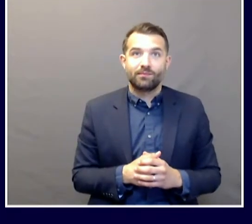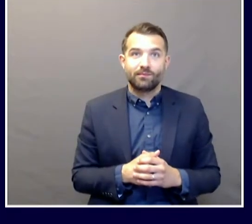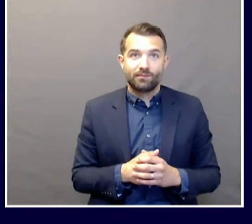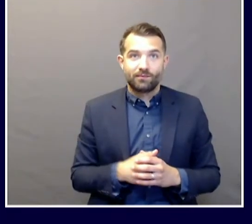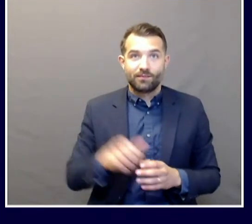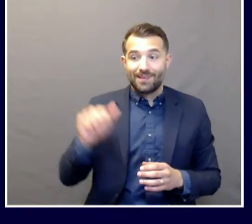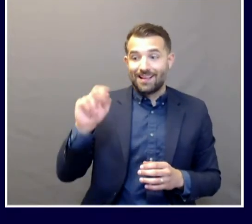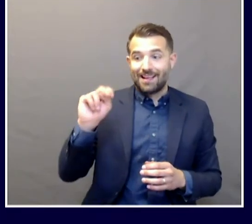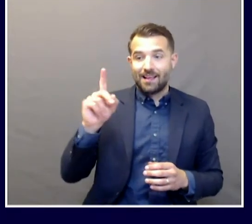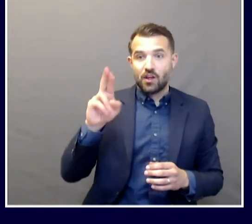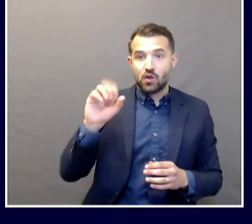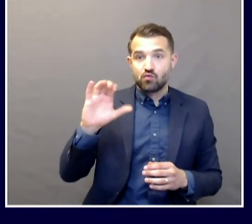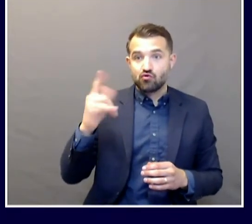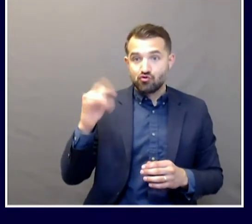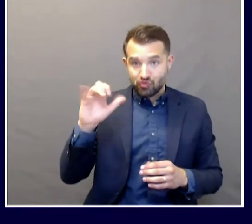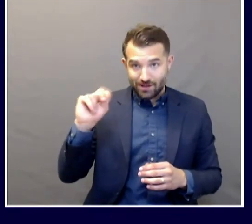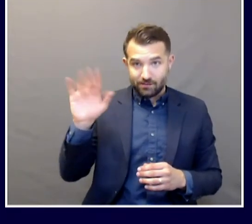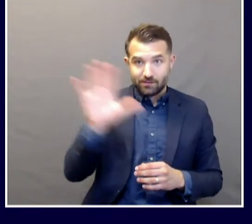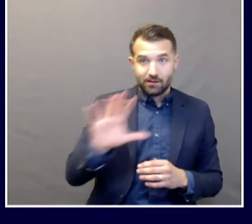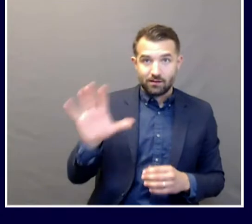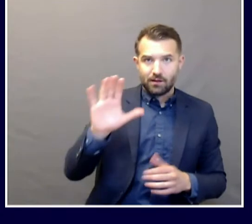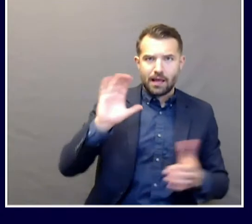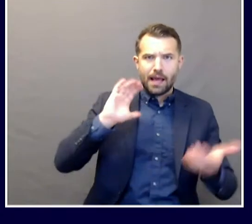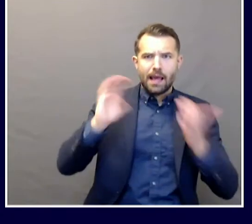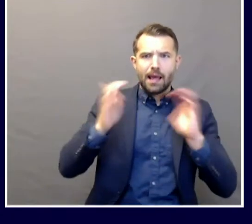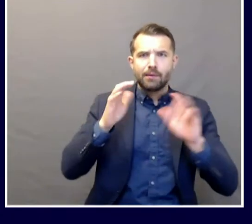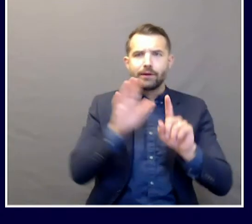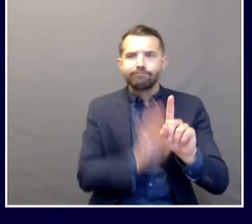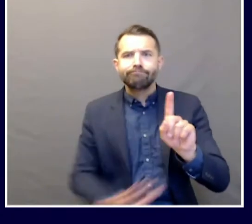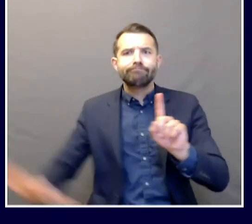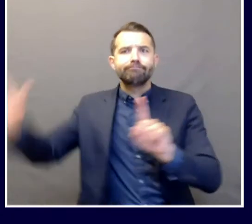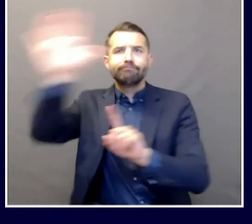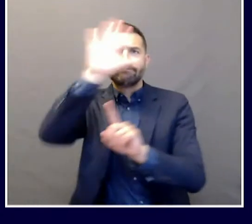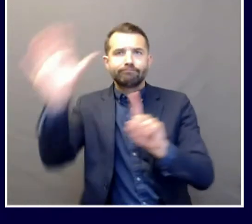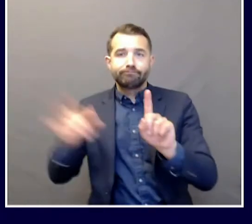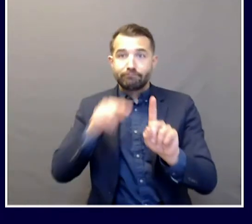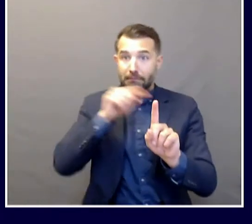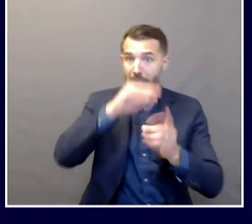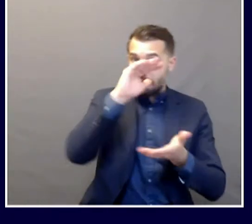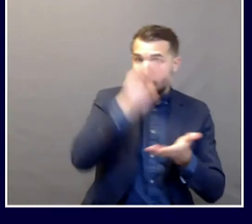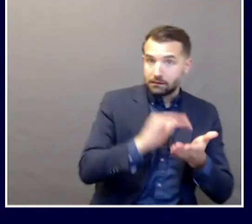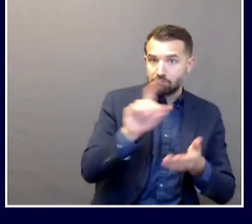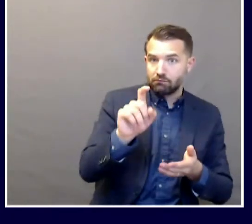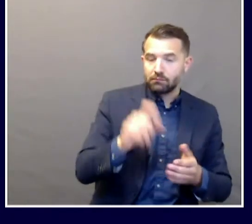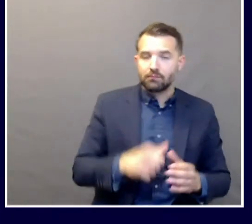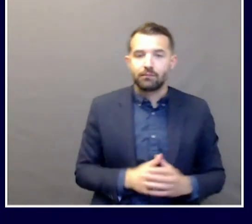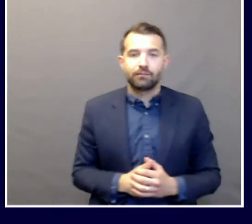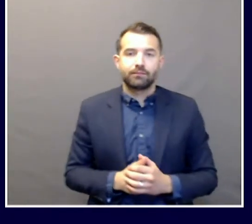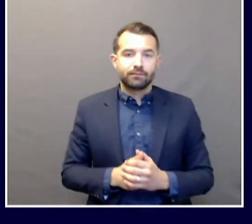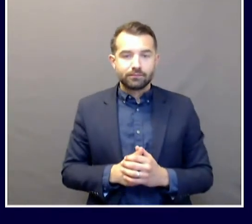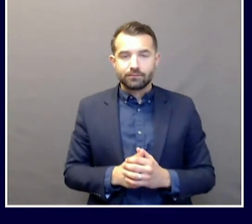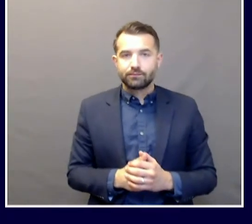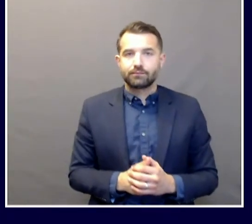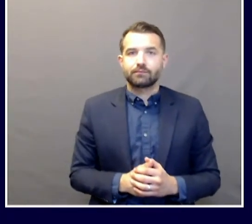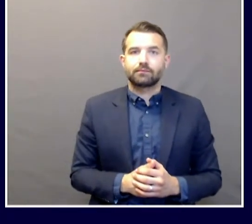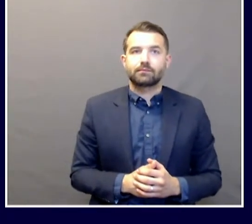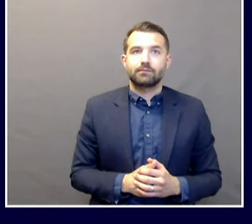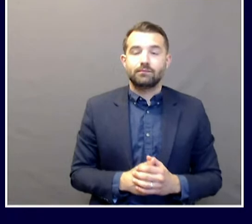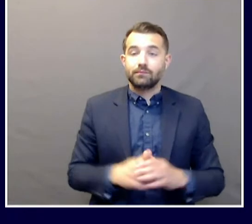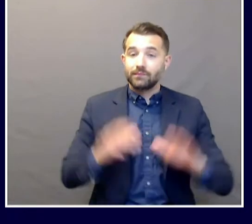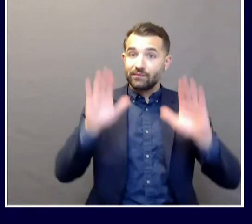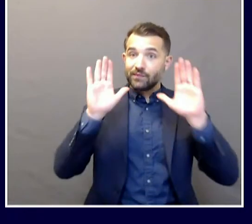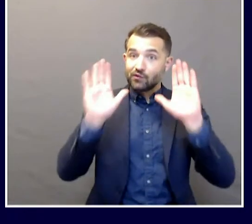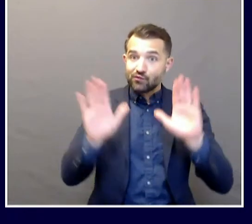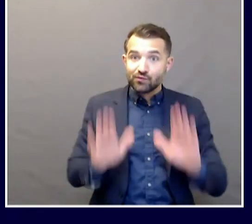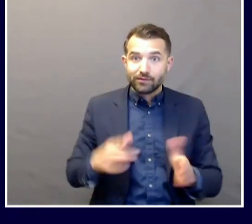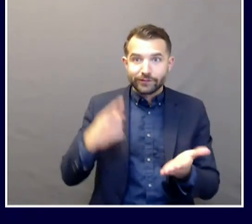cause for concern? Well, Cam, I'm glad you raised the county in particular, because I have